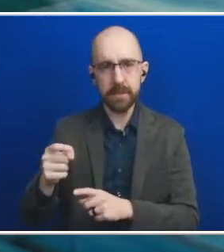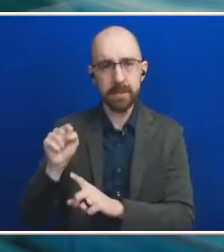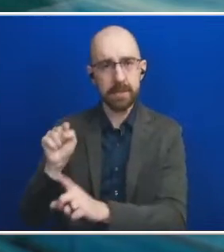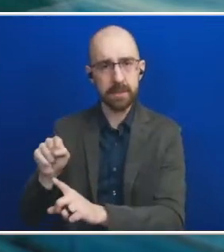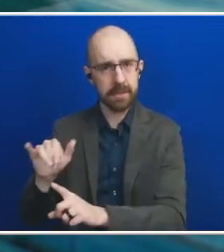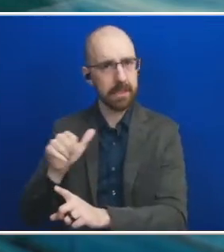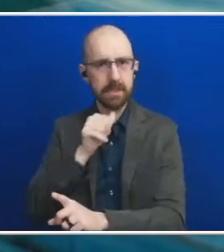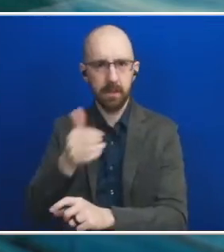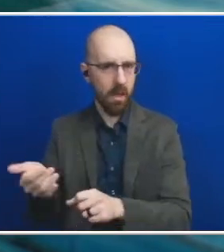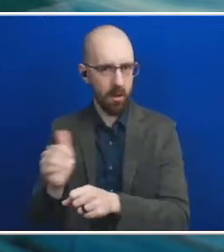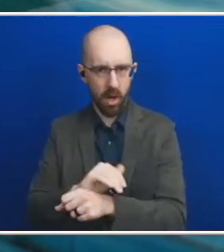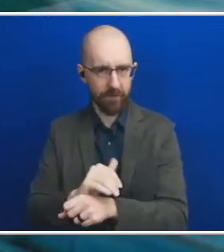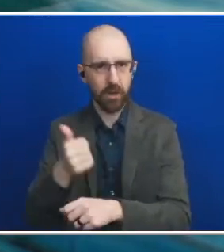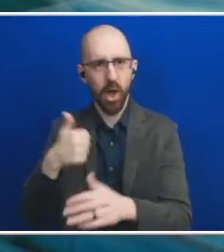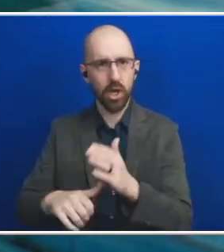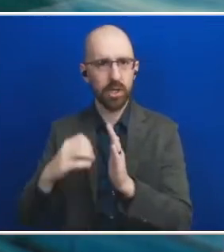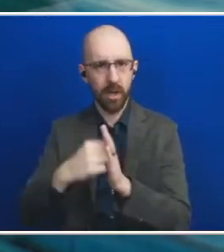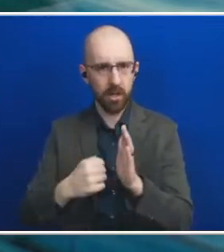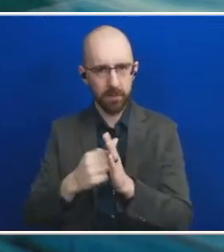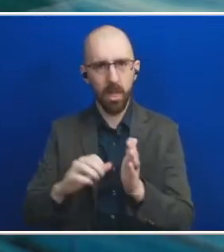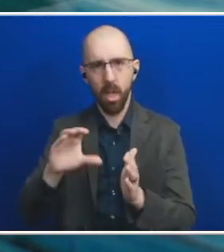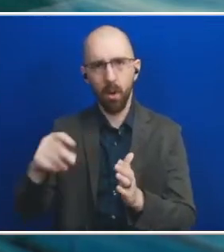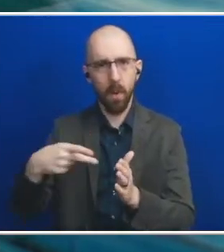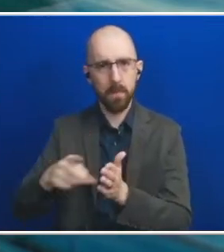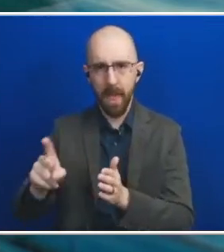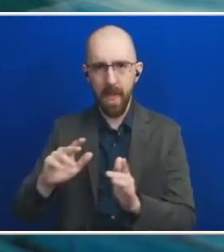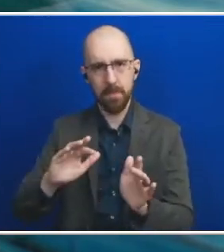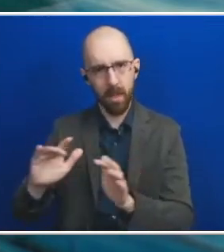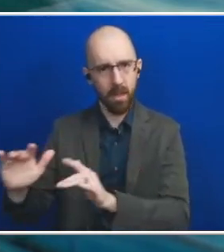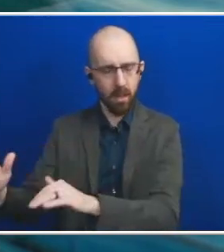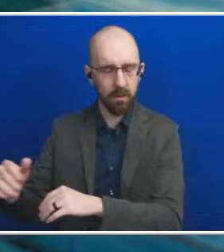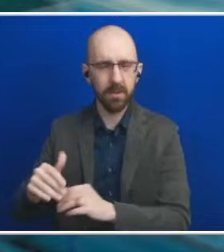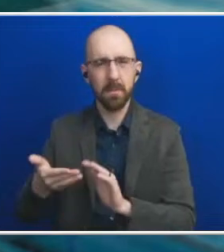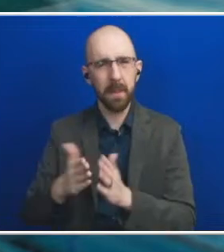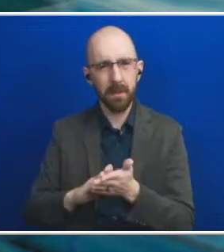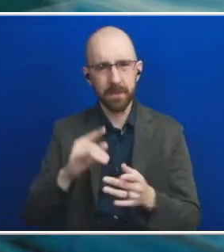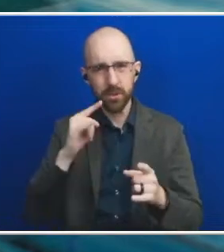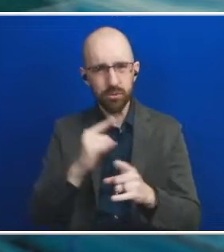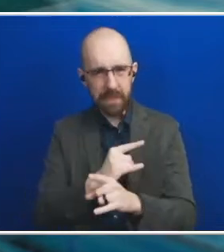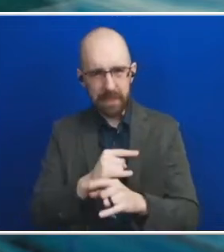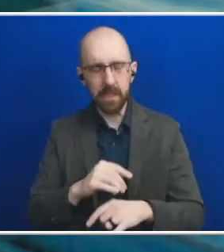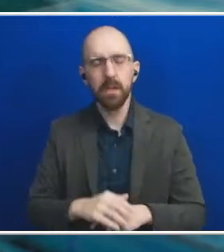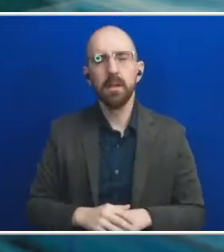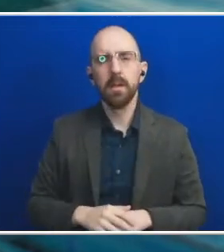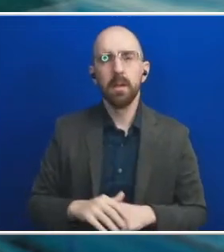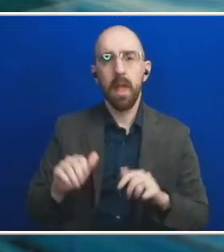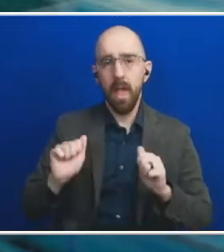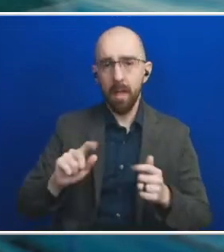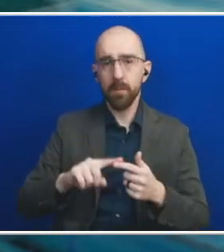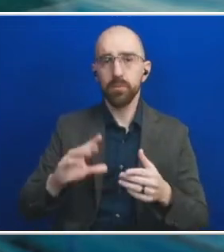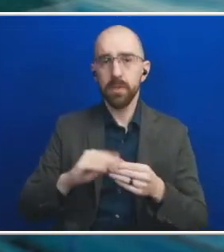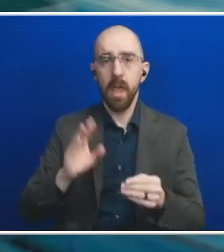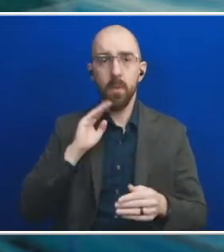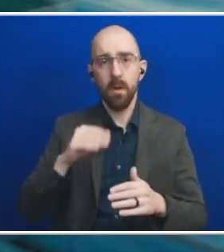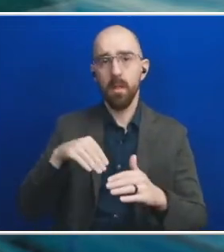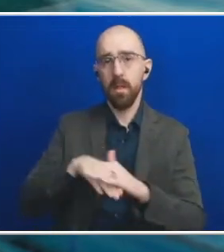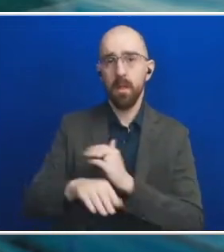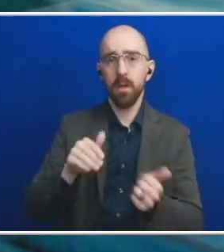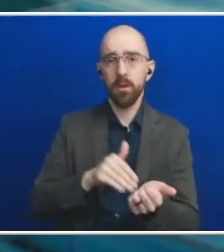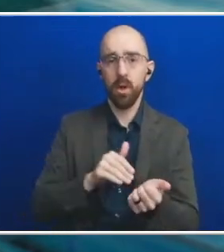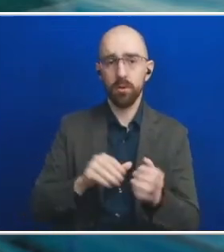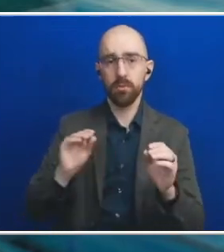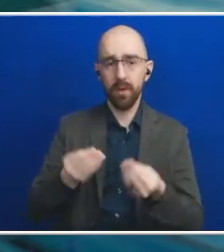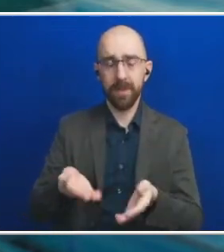into your deductible and your copays and all that stuff. Okay. So it becomes a little bit tricky. To be able to say I'm going to walk into my doctor's office and ask for colonoscopy